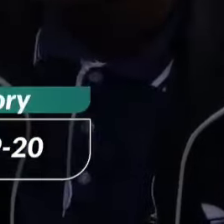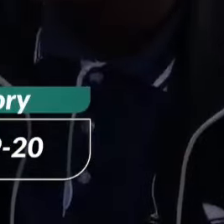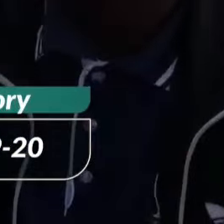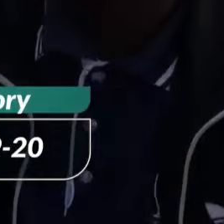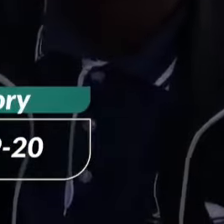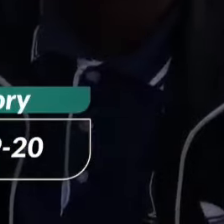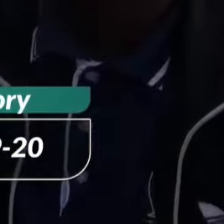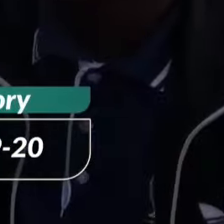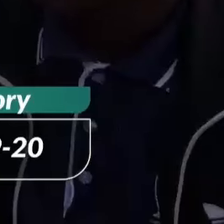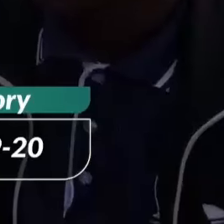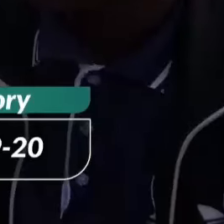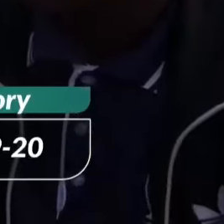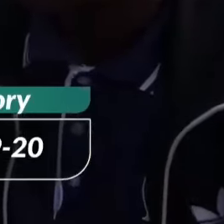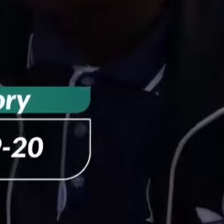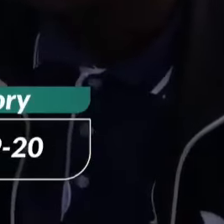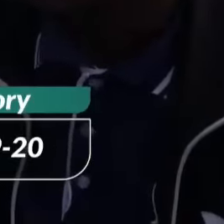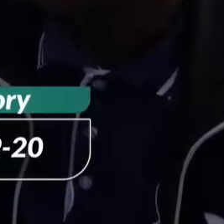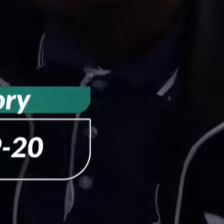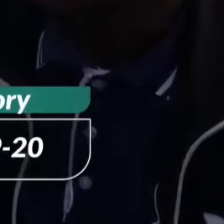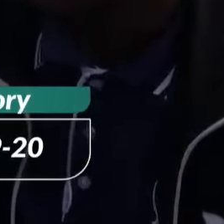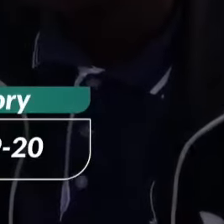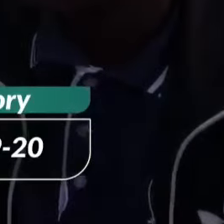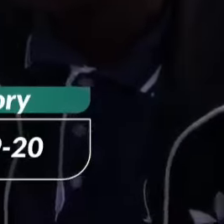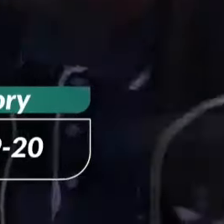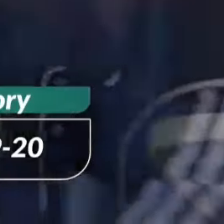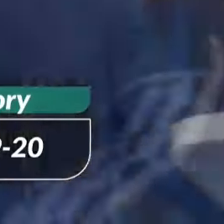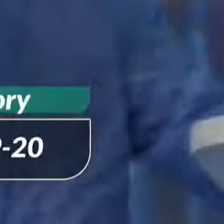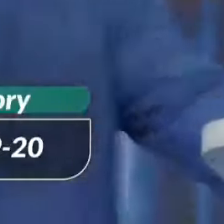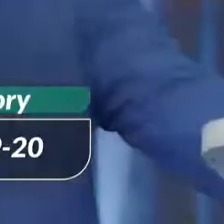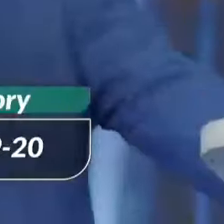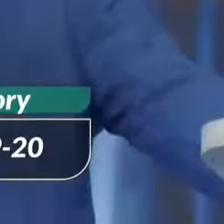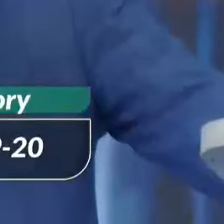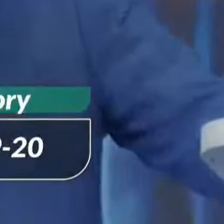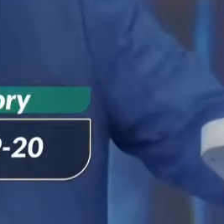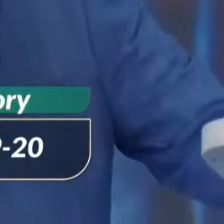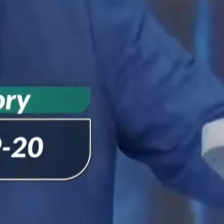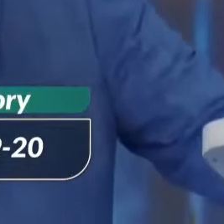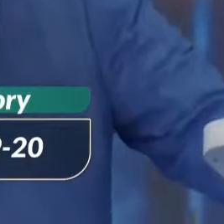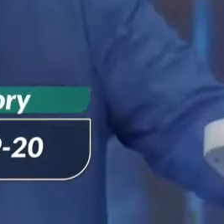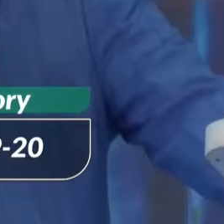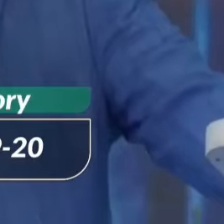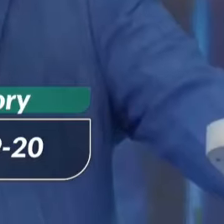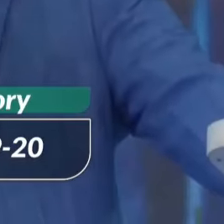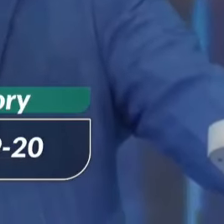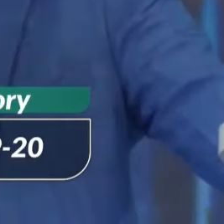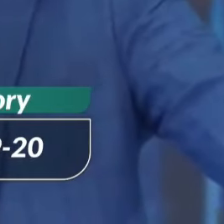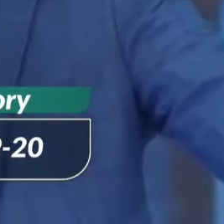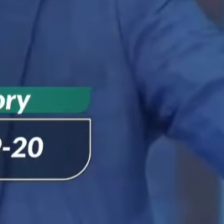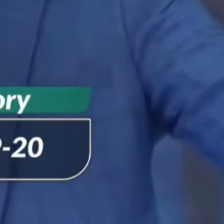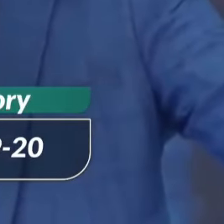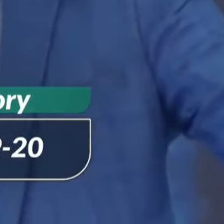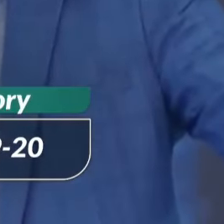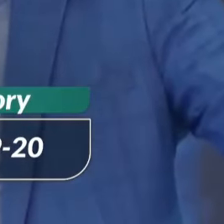do without that power coming from the master? That's why he says, I give unto you power to tread